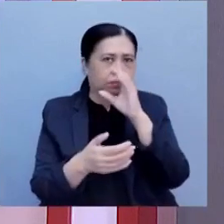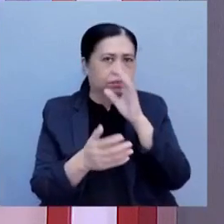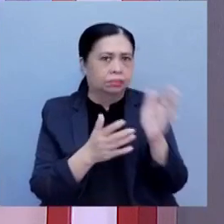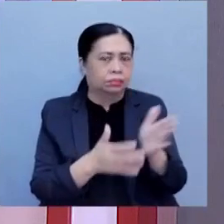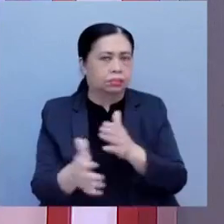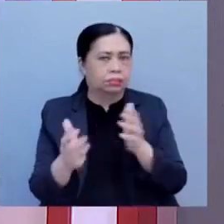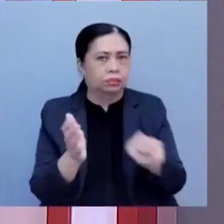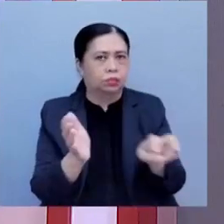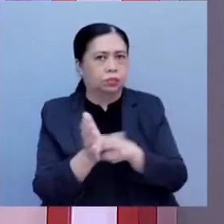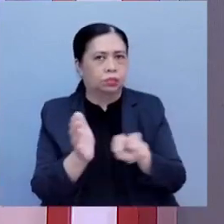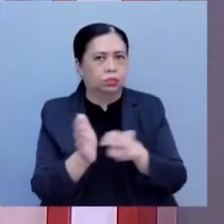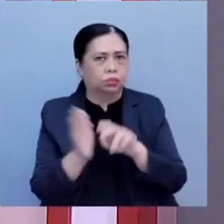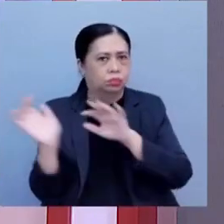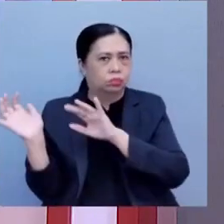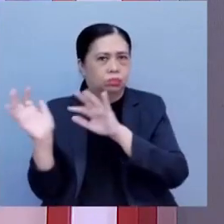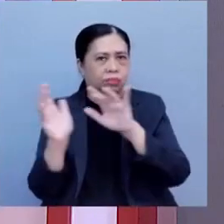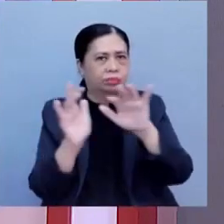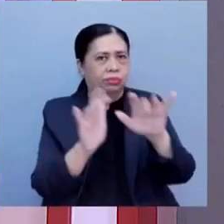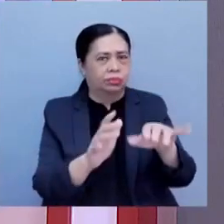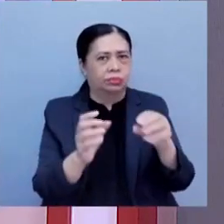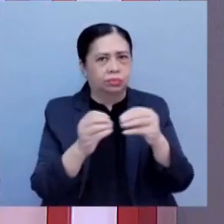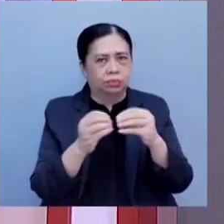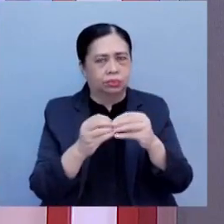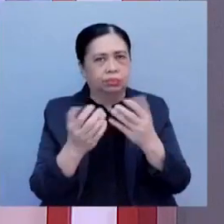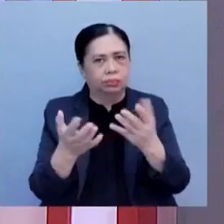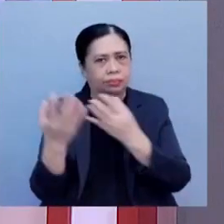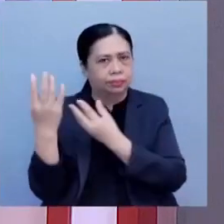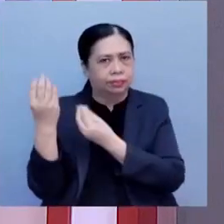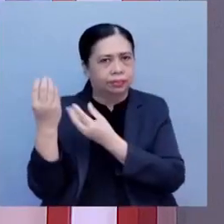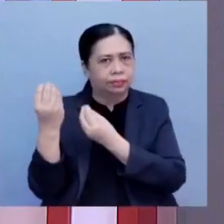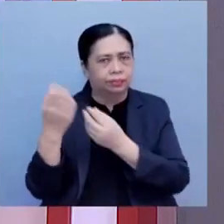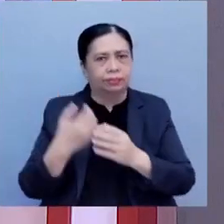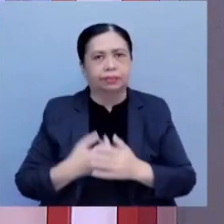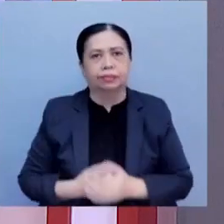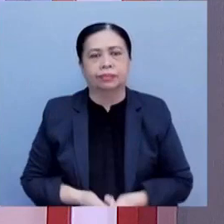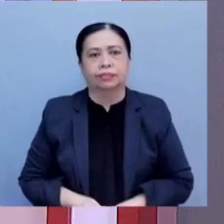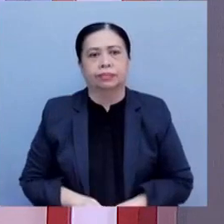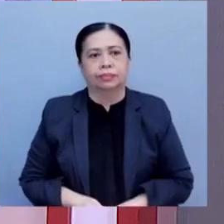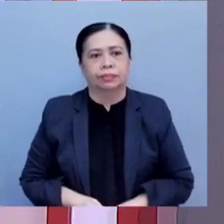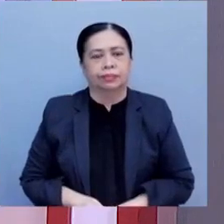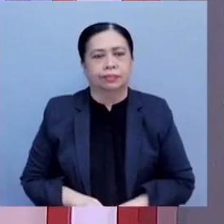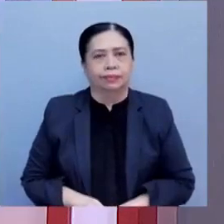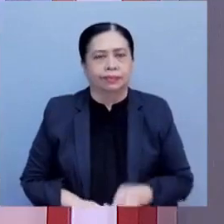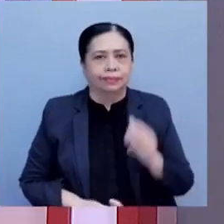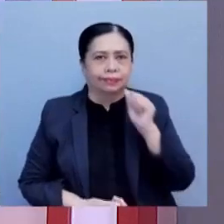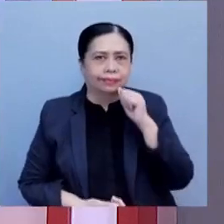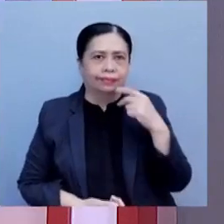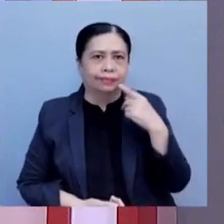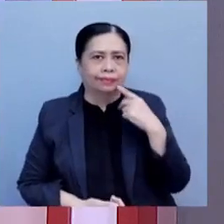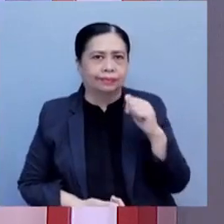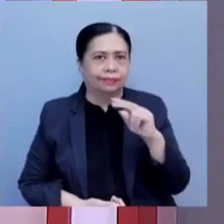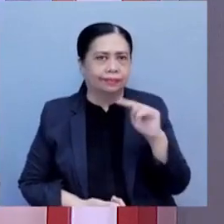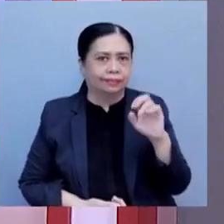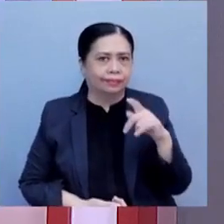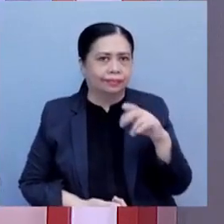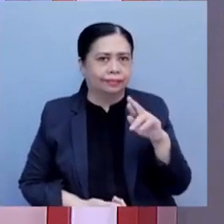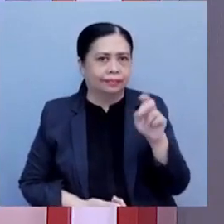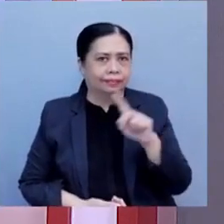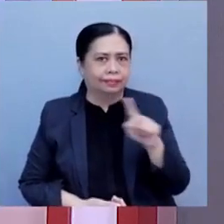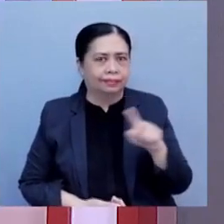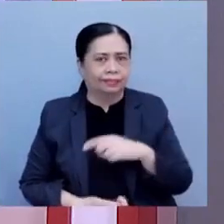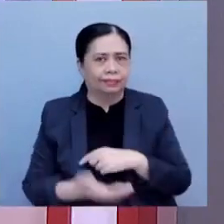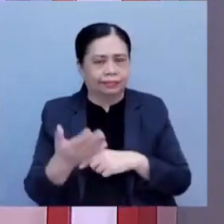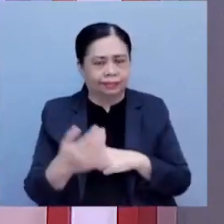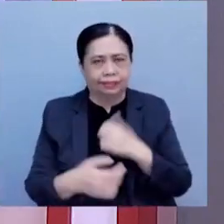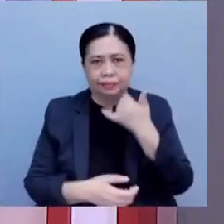passenger influx this long holiday break. Let's get an update from our correspondent, Annie Perez. Annie, what's the situation there? Yes, that's